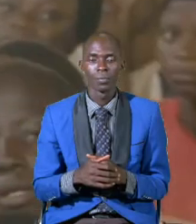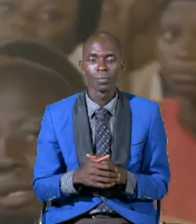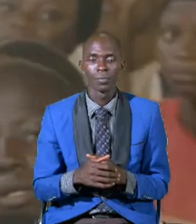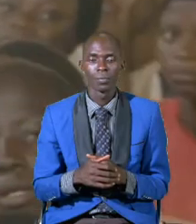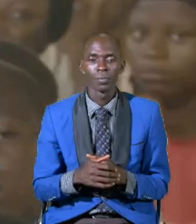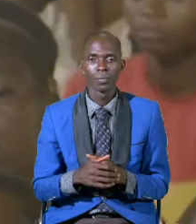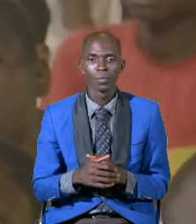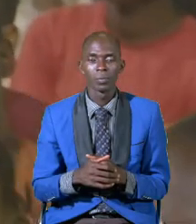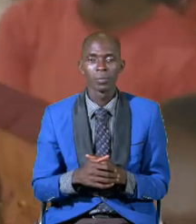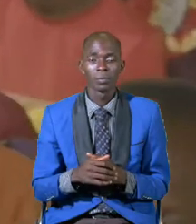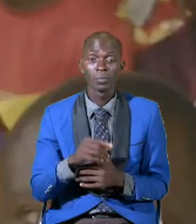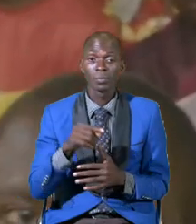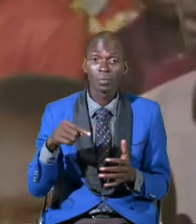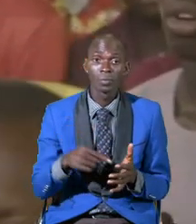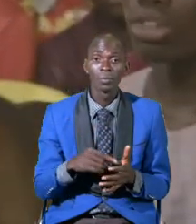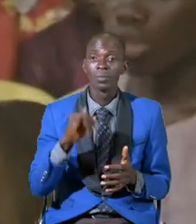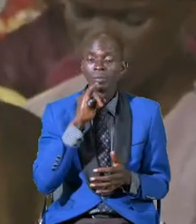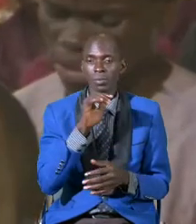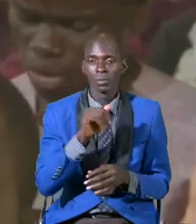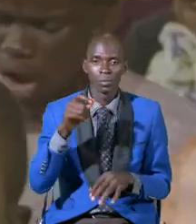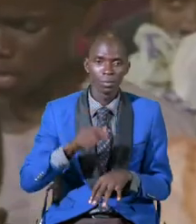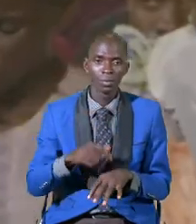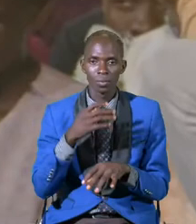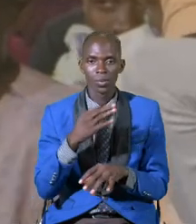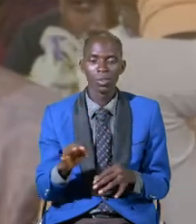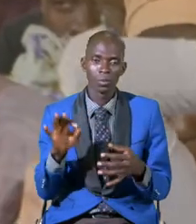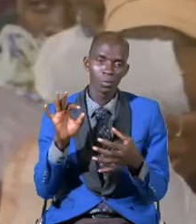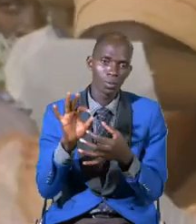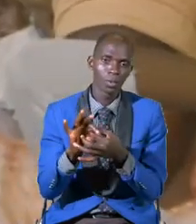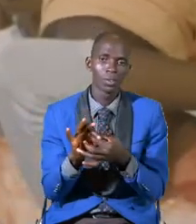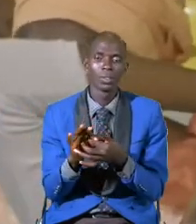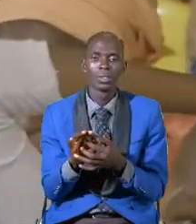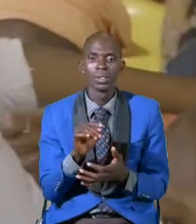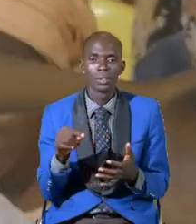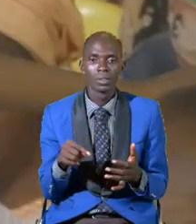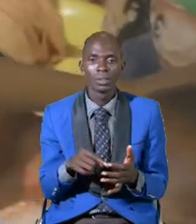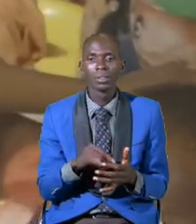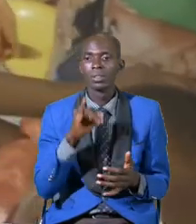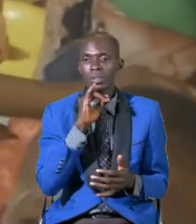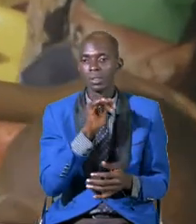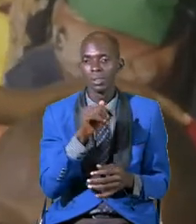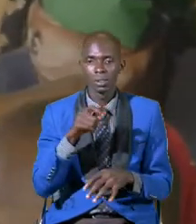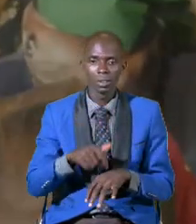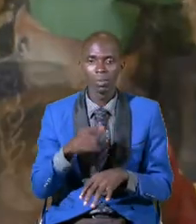This is a moment of connection. This is a moment of connection.